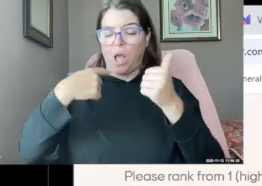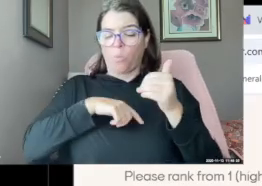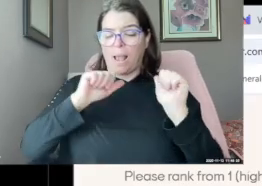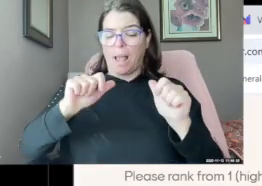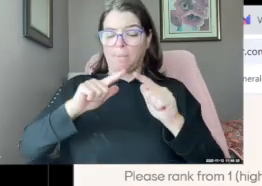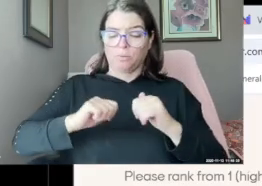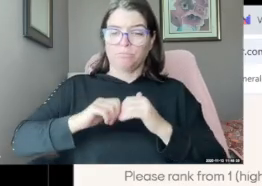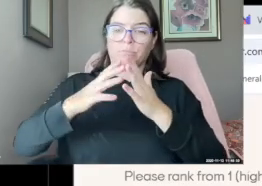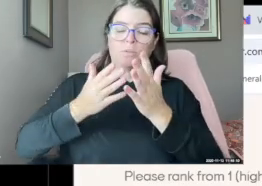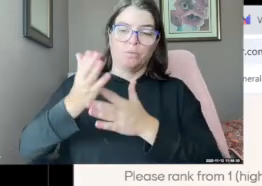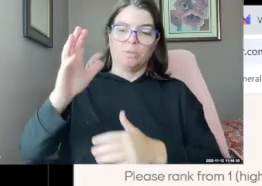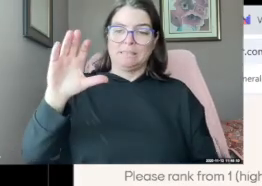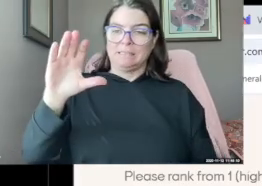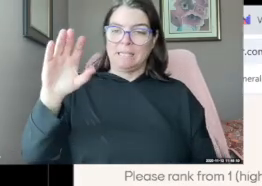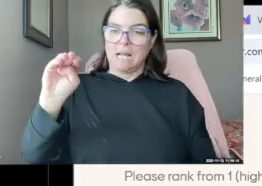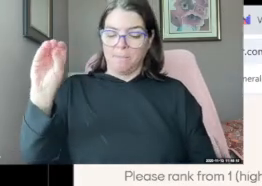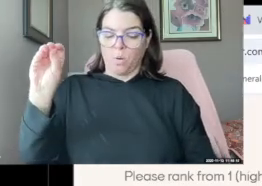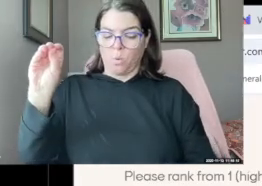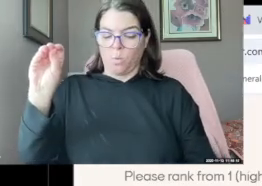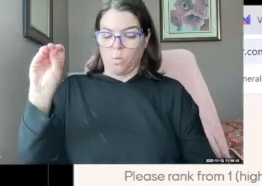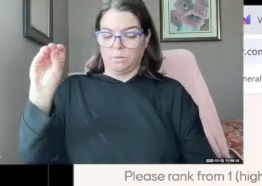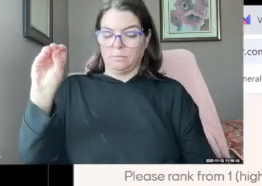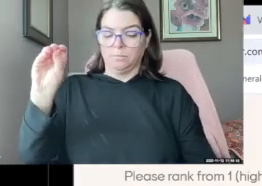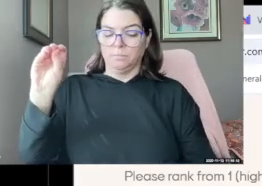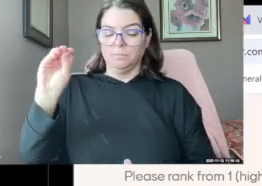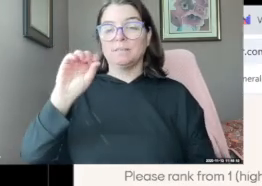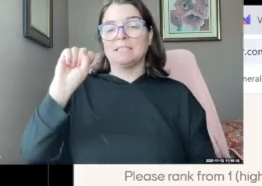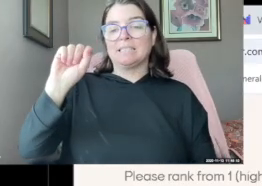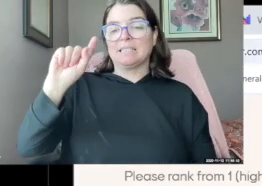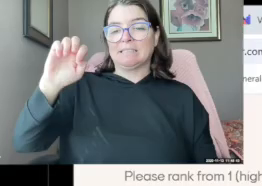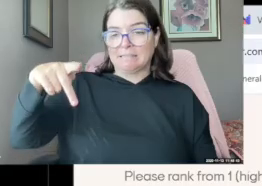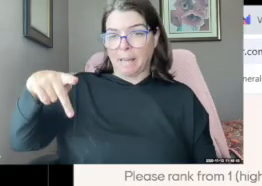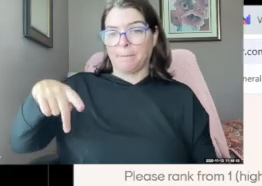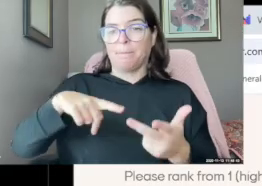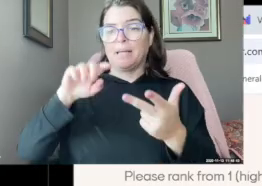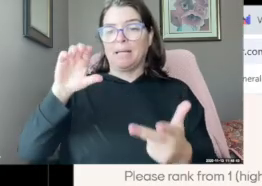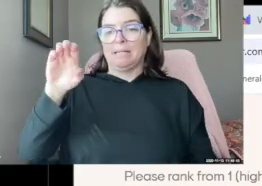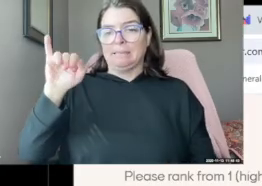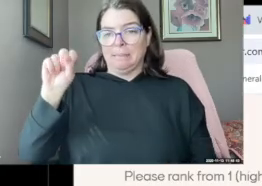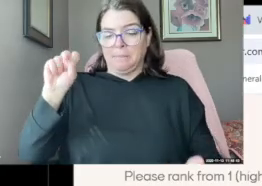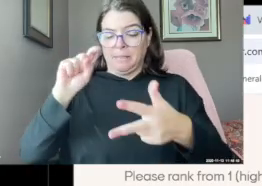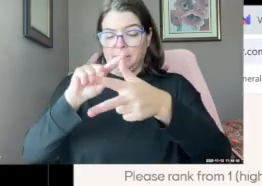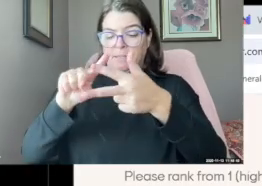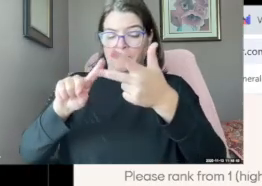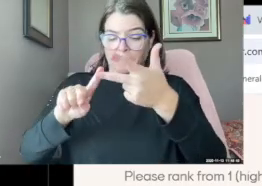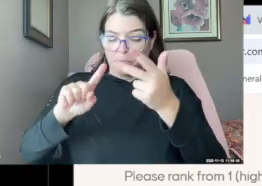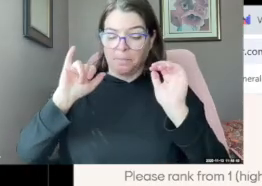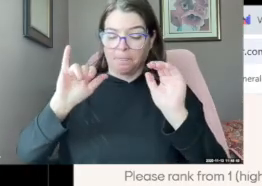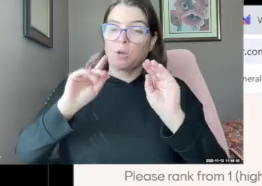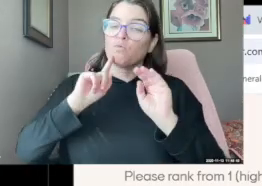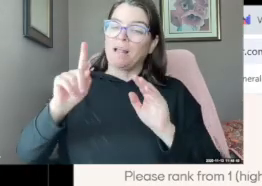driven, and 64,000 hours of reservations. The way that we were able to launch through